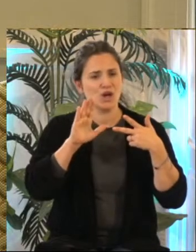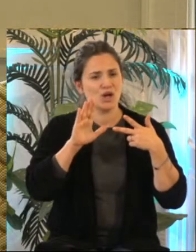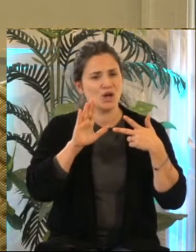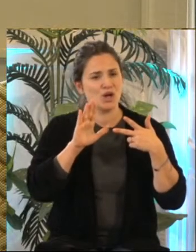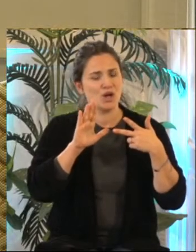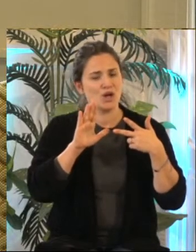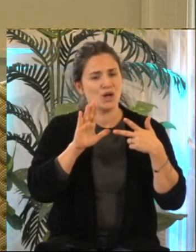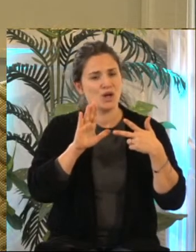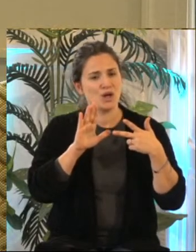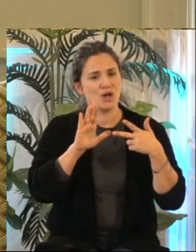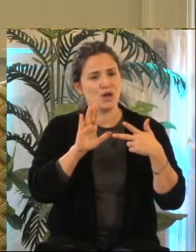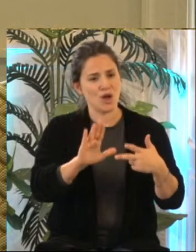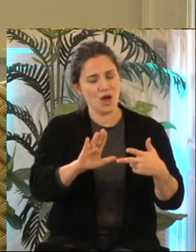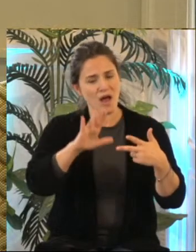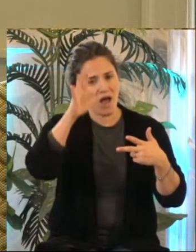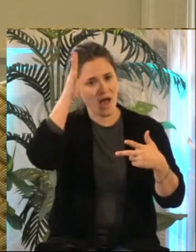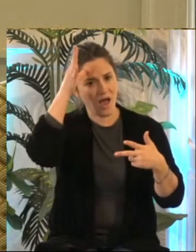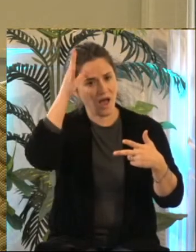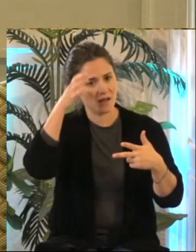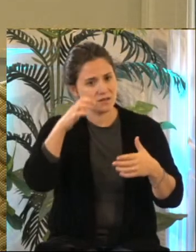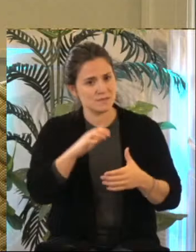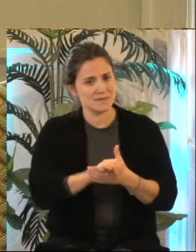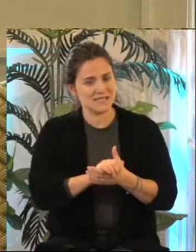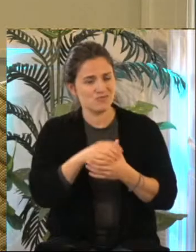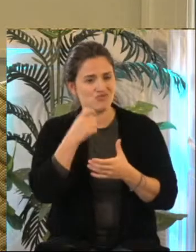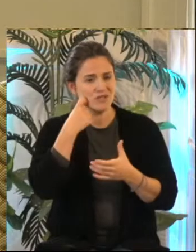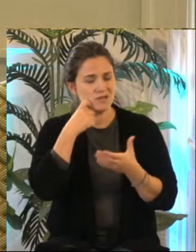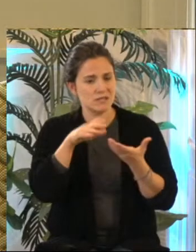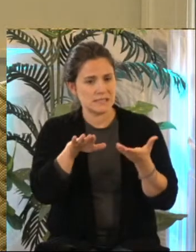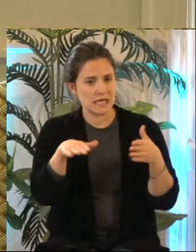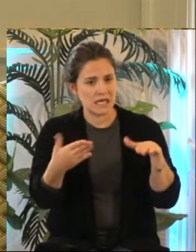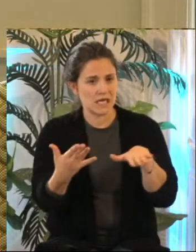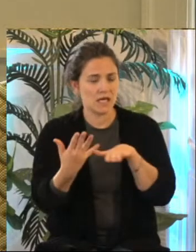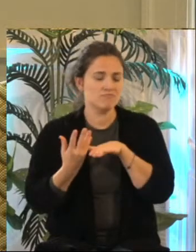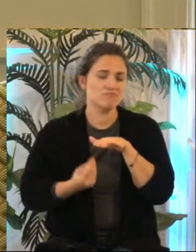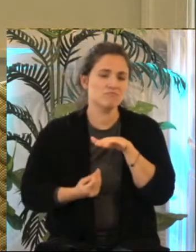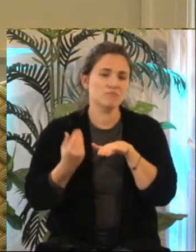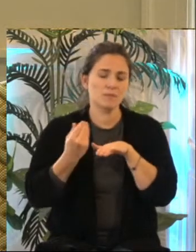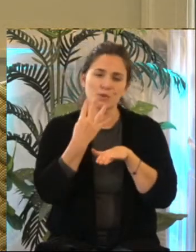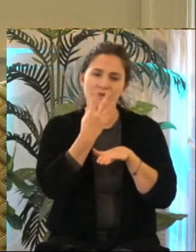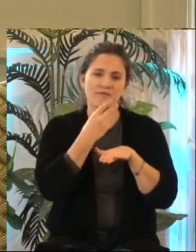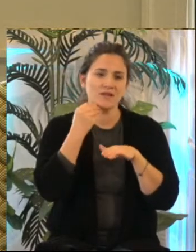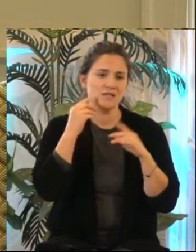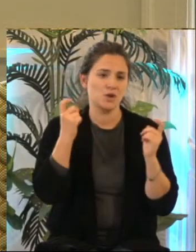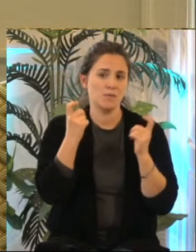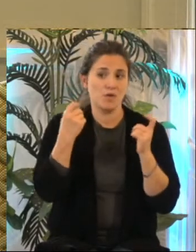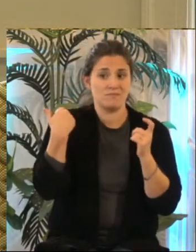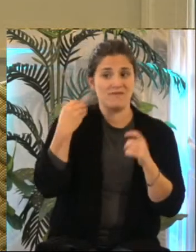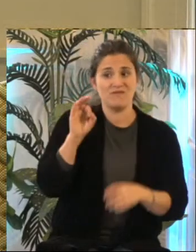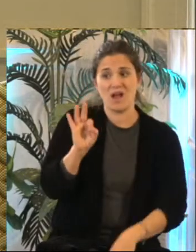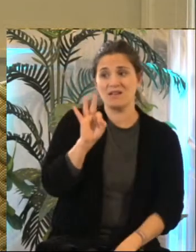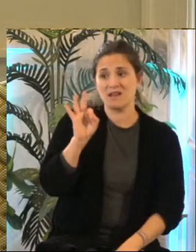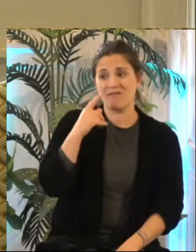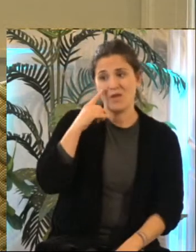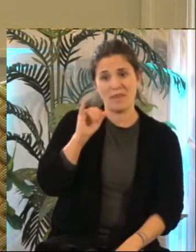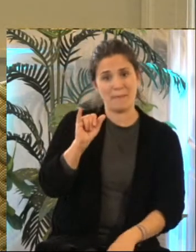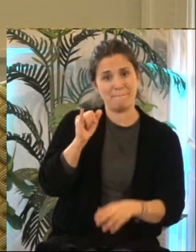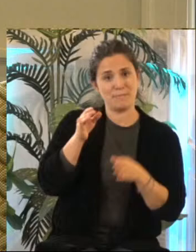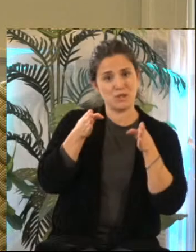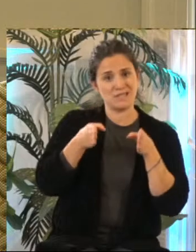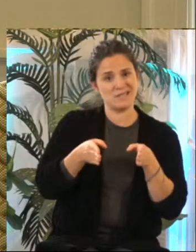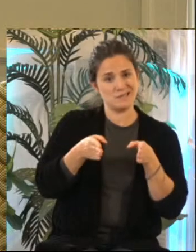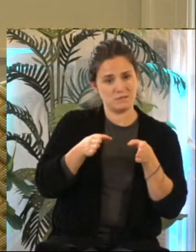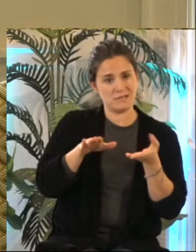husband and Josh's father, Jim Williams, this week. We had a beautiful ceremony on Friday for him. Also,